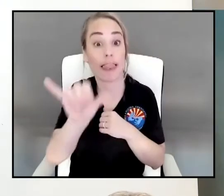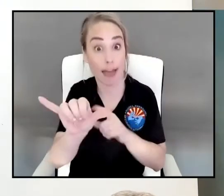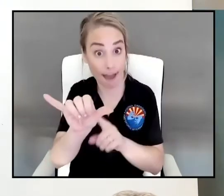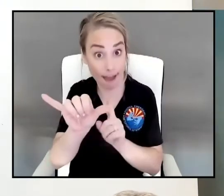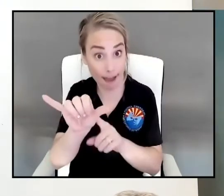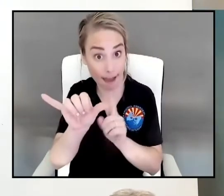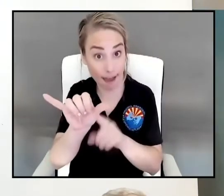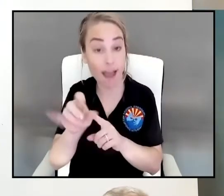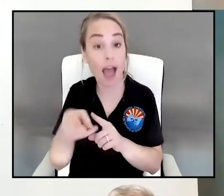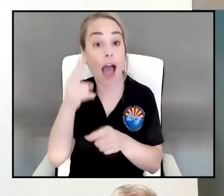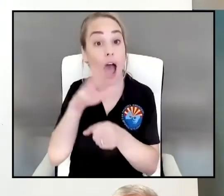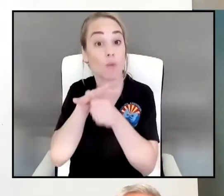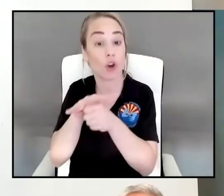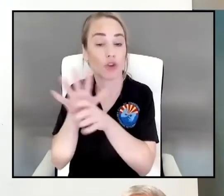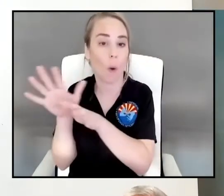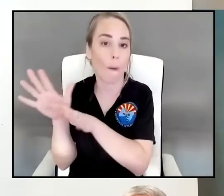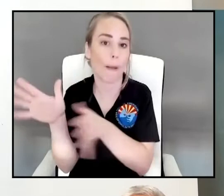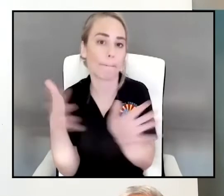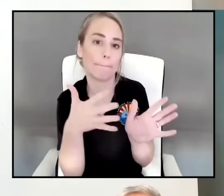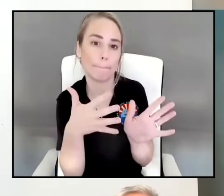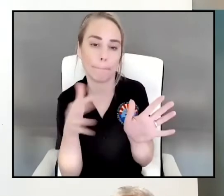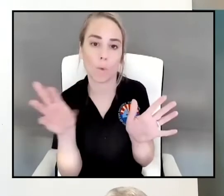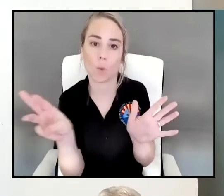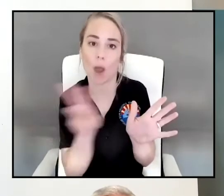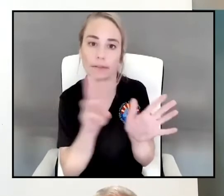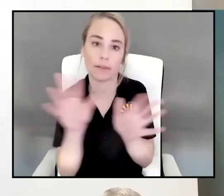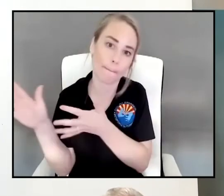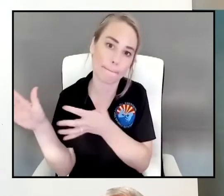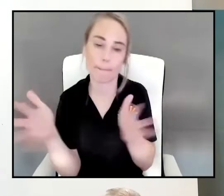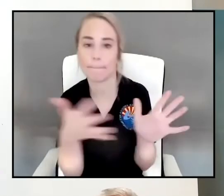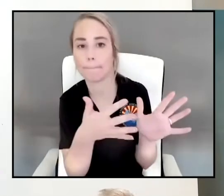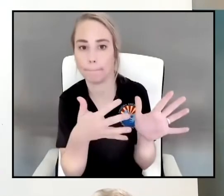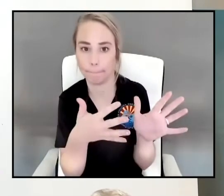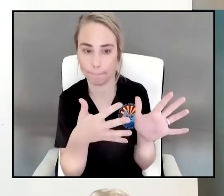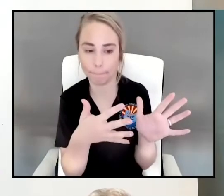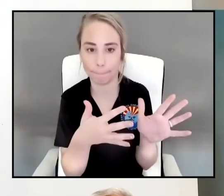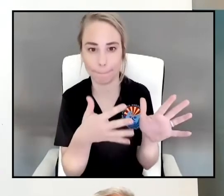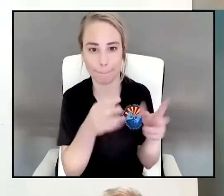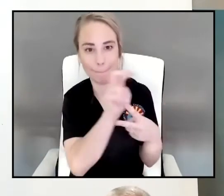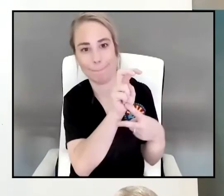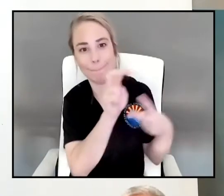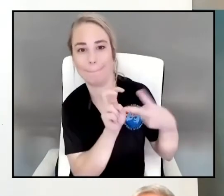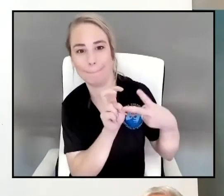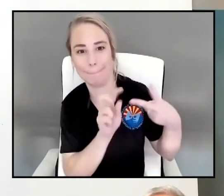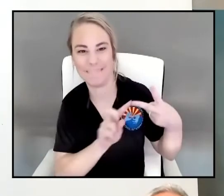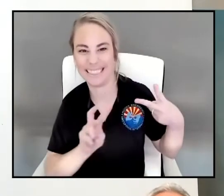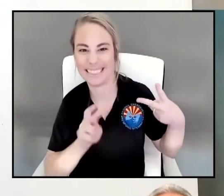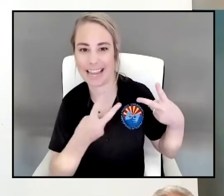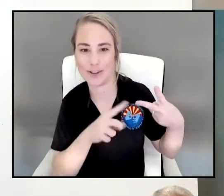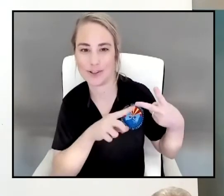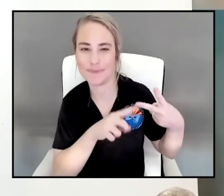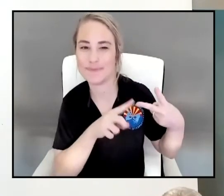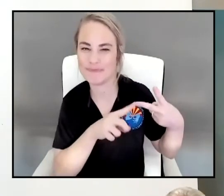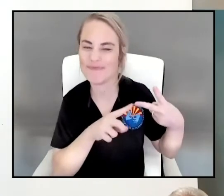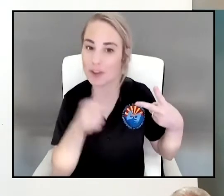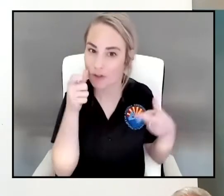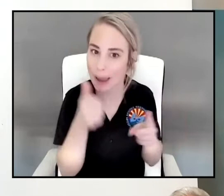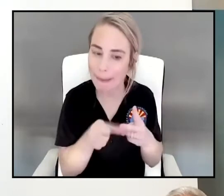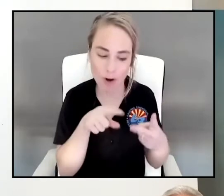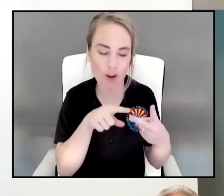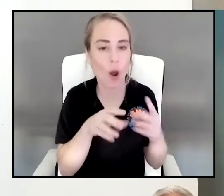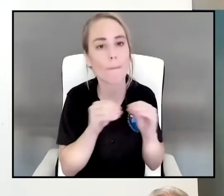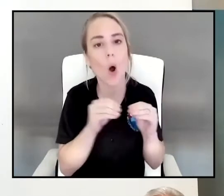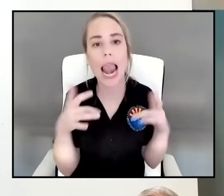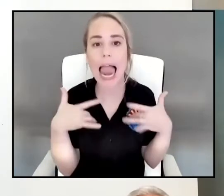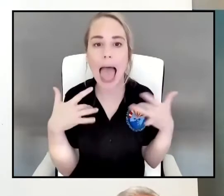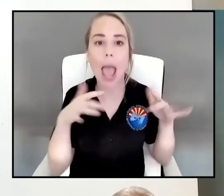west, back closer to the Four Corners region, and that's the second pattern that I showed you. And remember, that is the more sporadic moisture coming